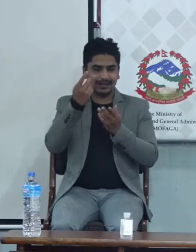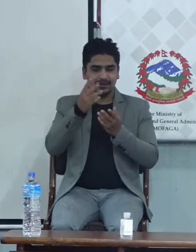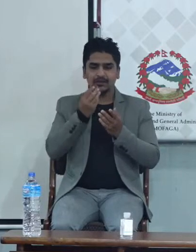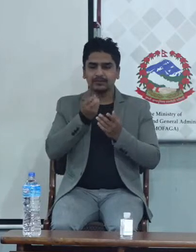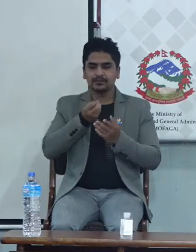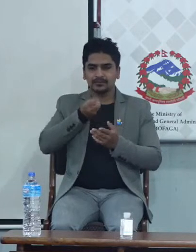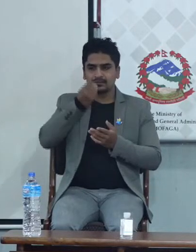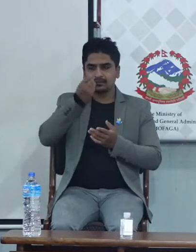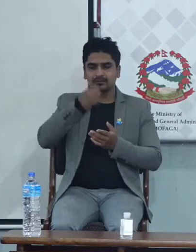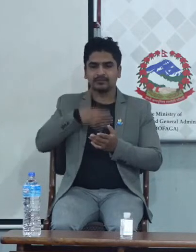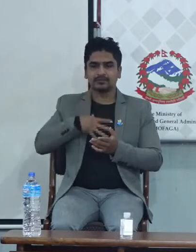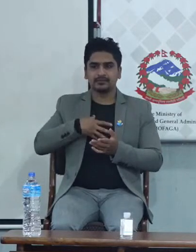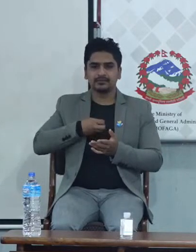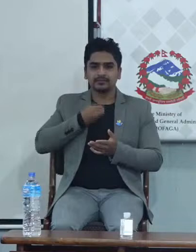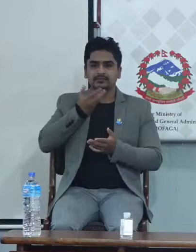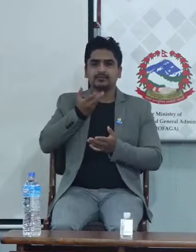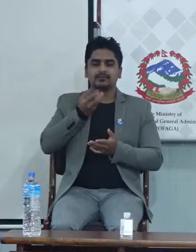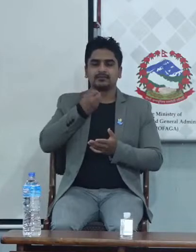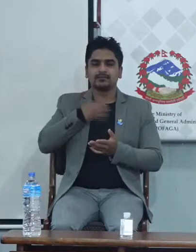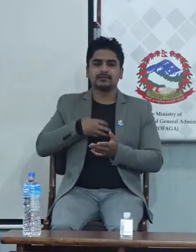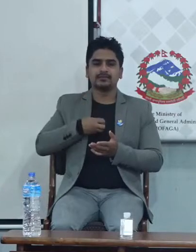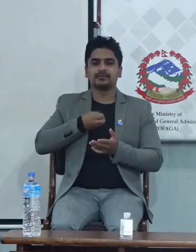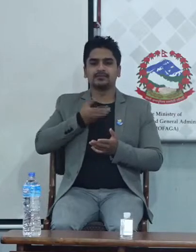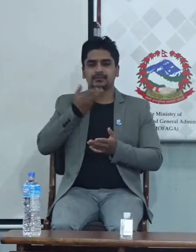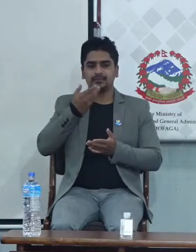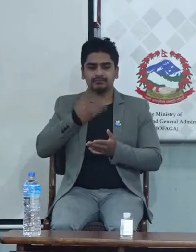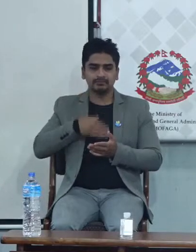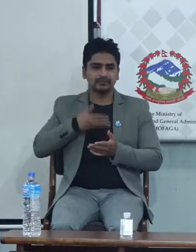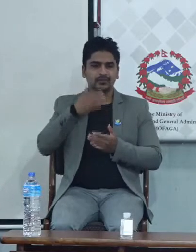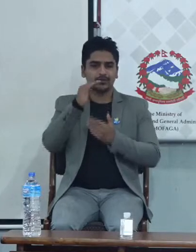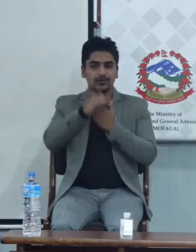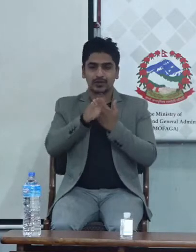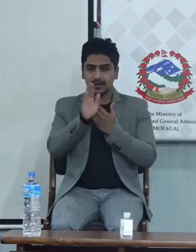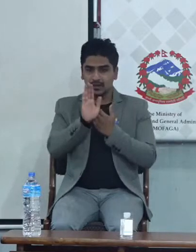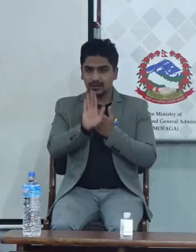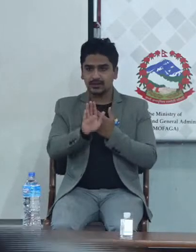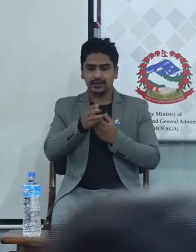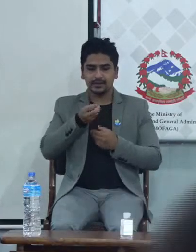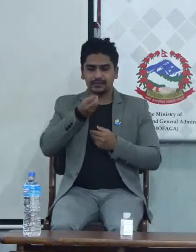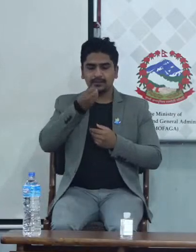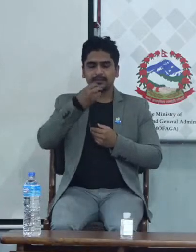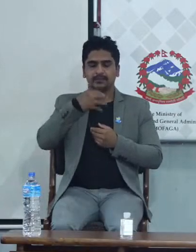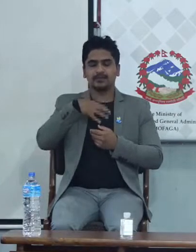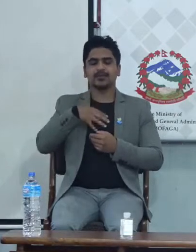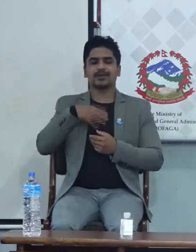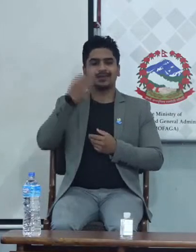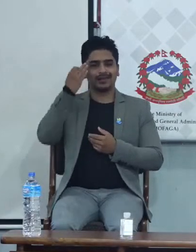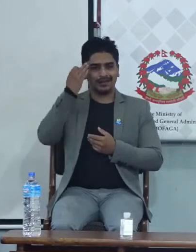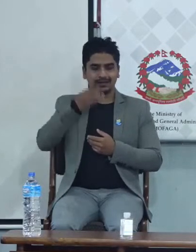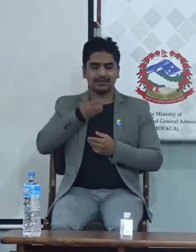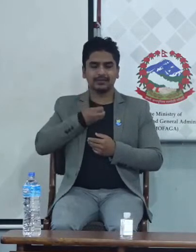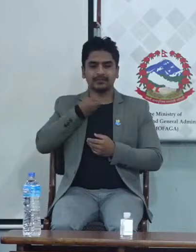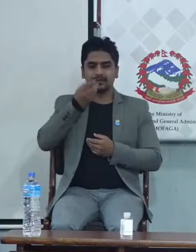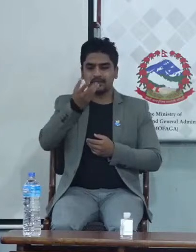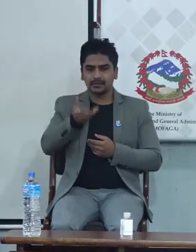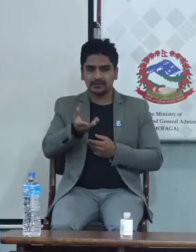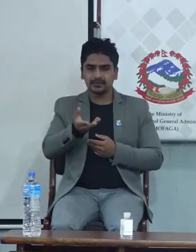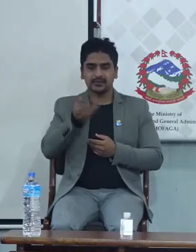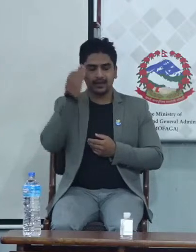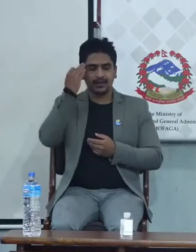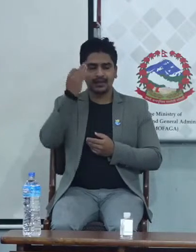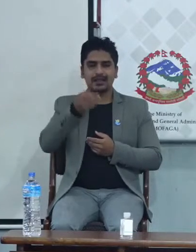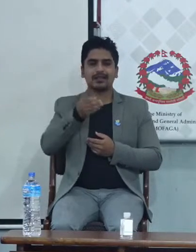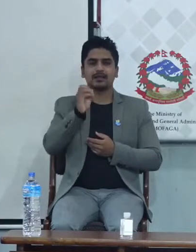The breathing in, breathing out. So your objective now is you